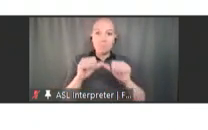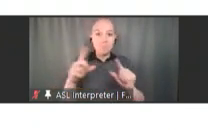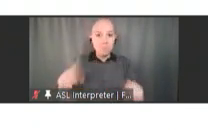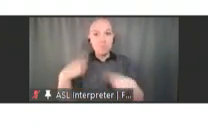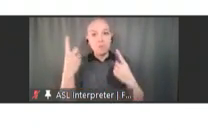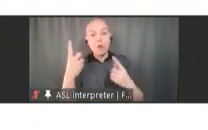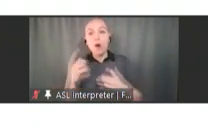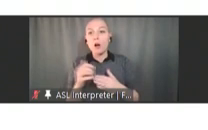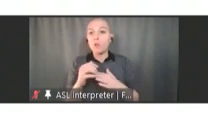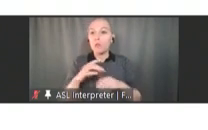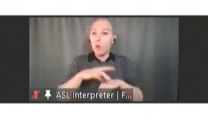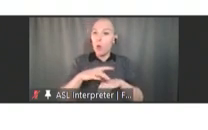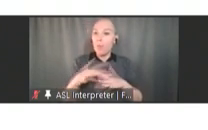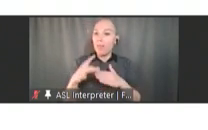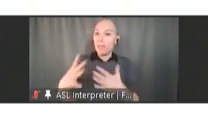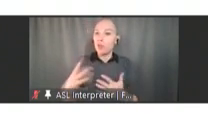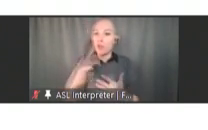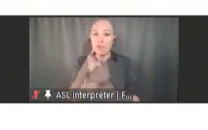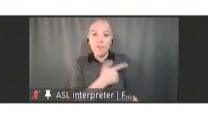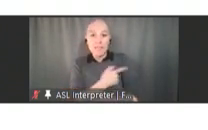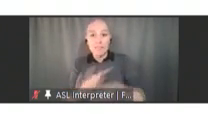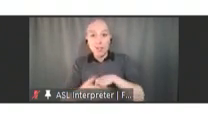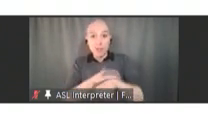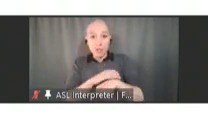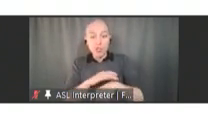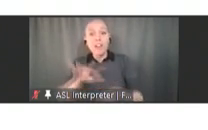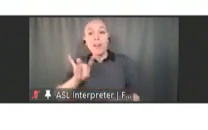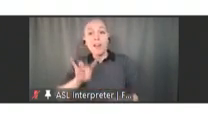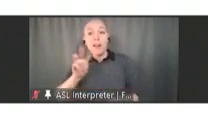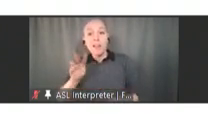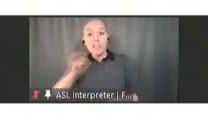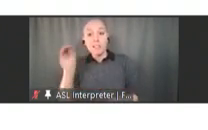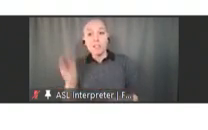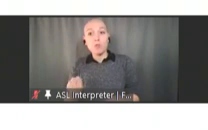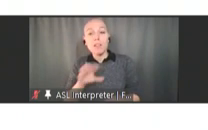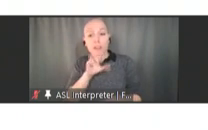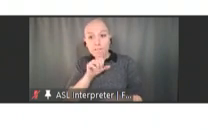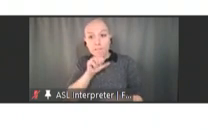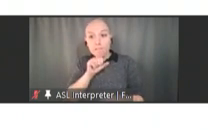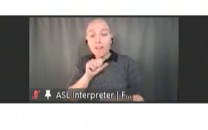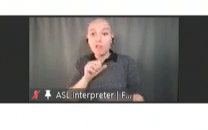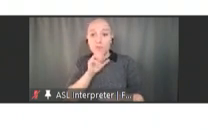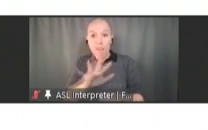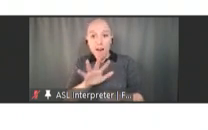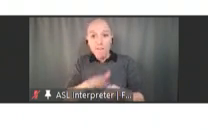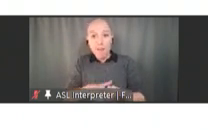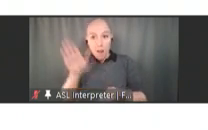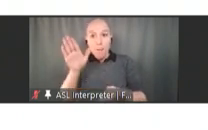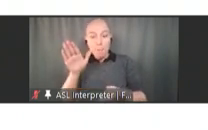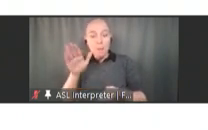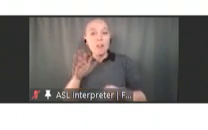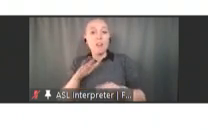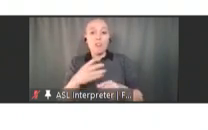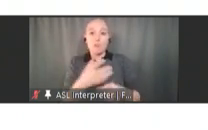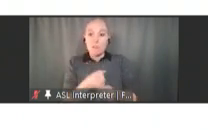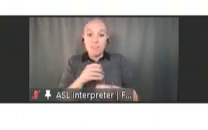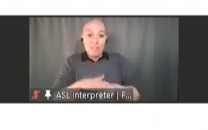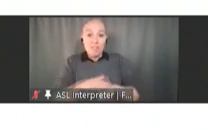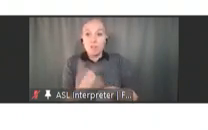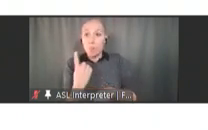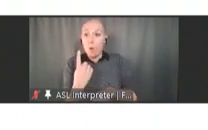with 88.6% of our eligible population 5 years and over having received at least one dose of the vaccine,